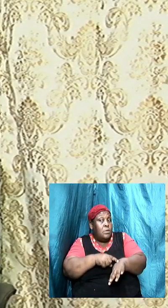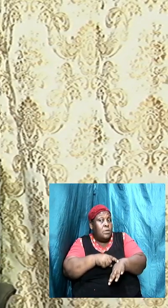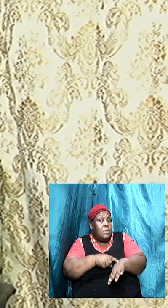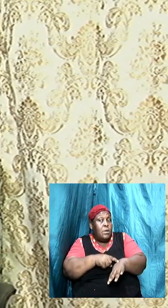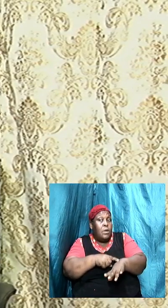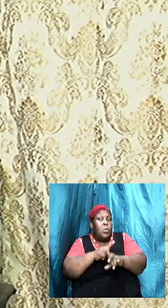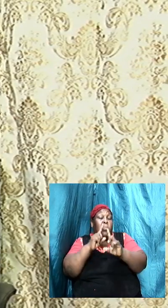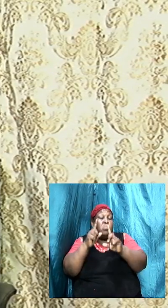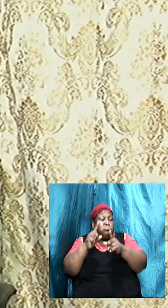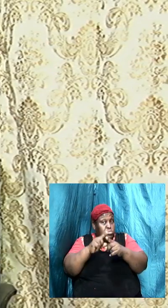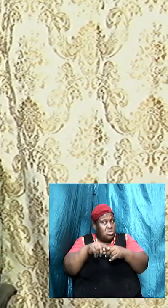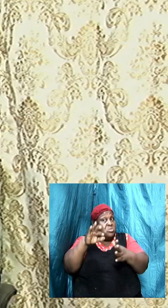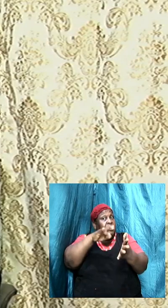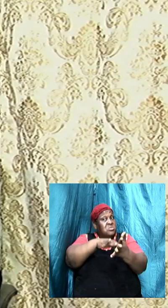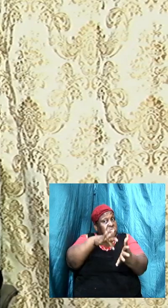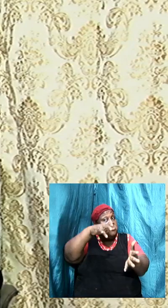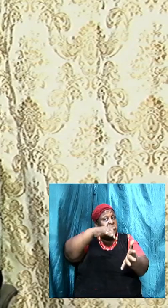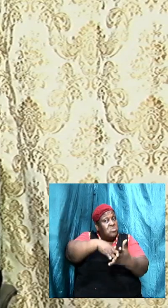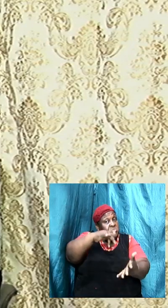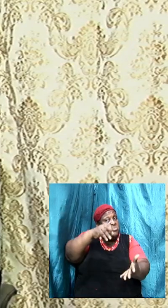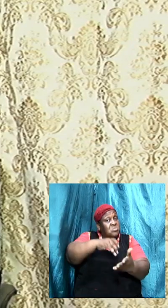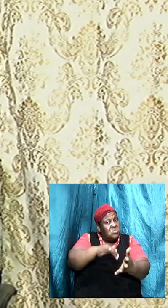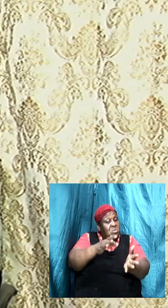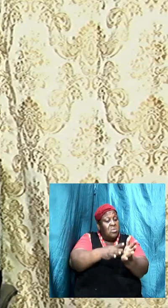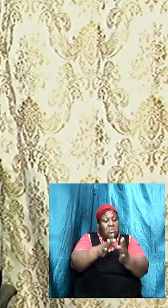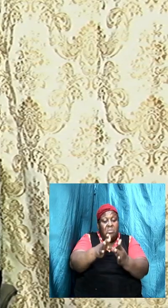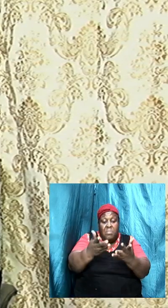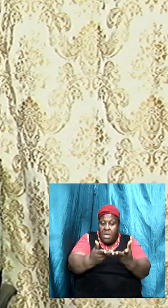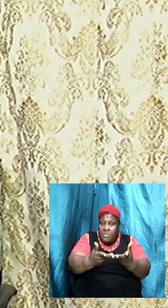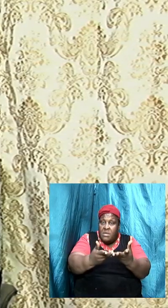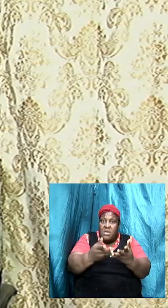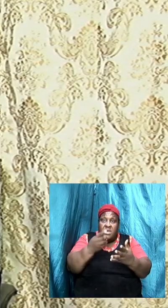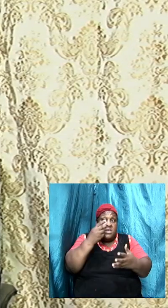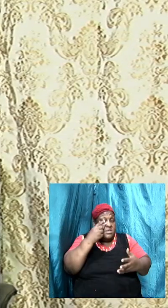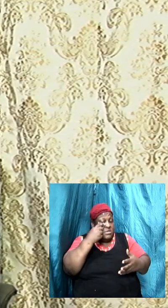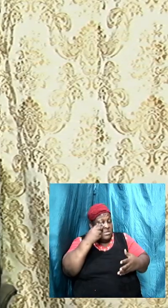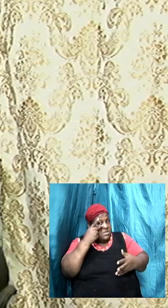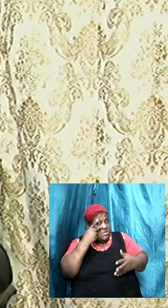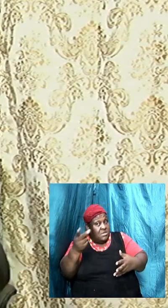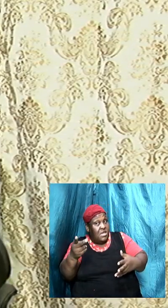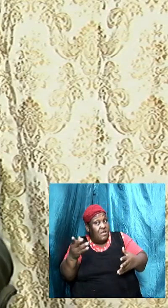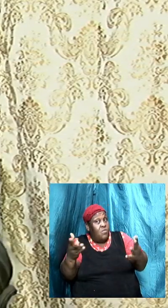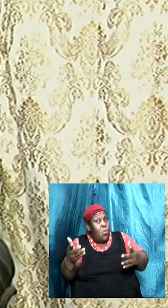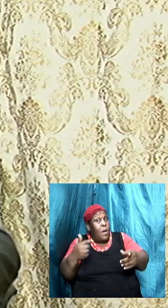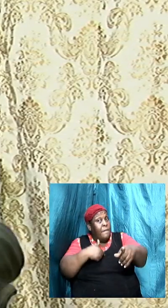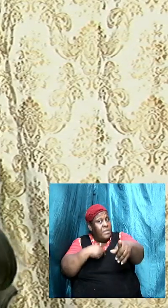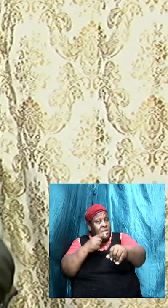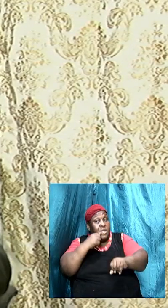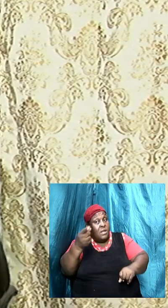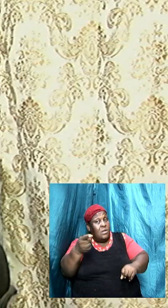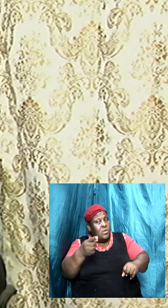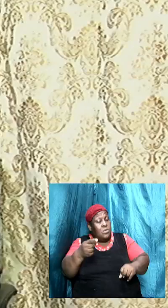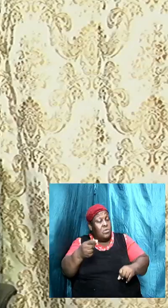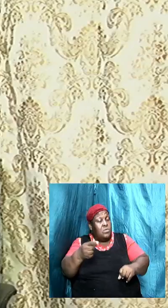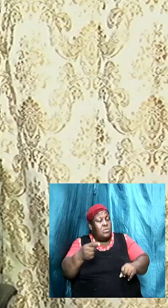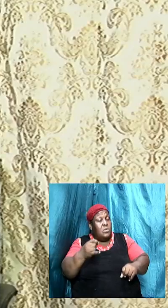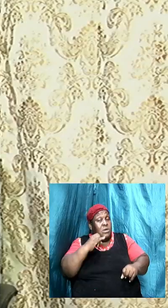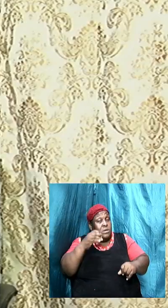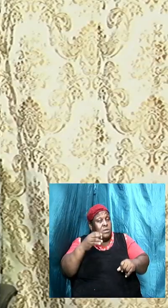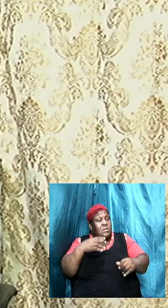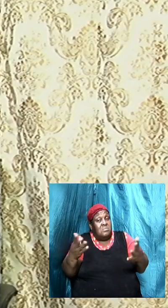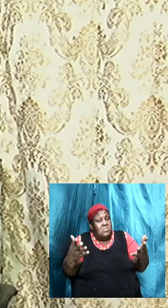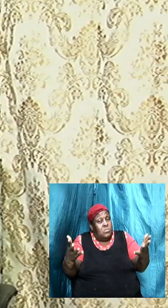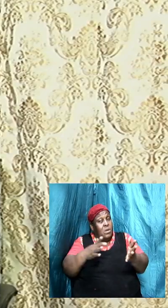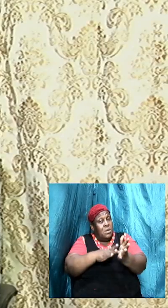Go to the Bible and see what the Bible says. See if what I am telling you is what the Bible says.